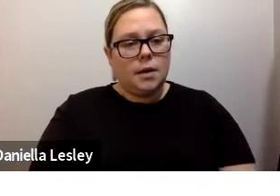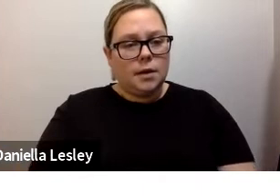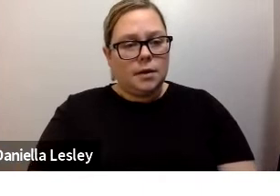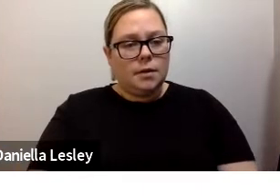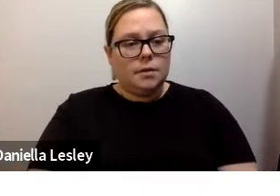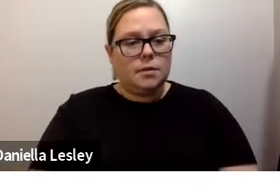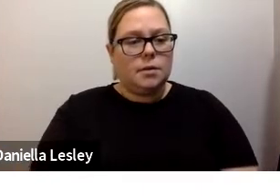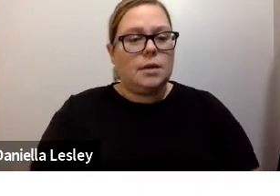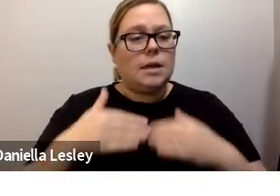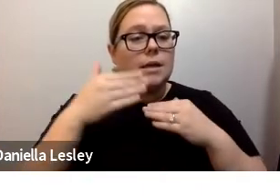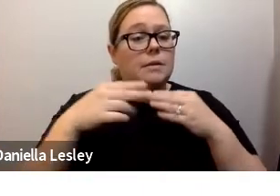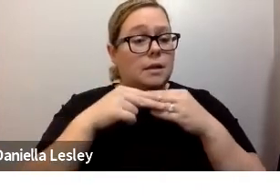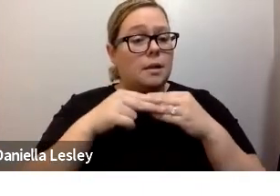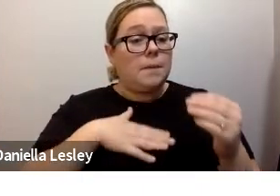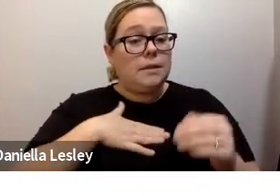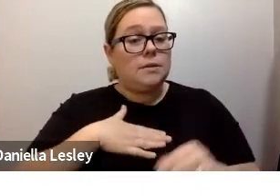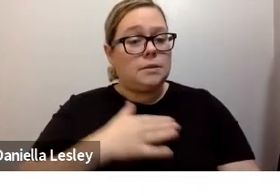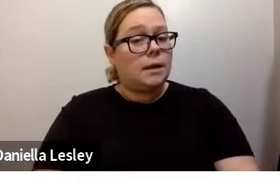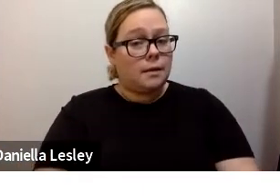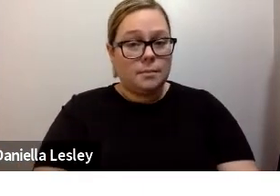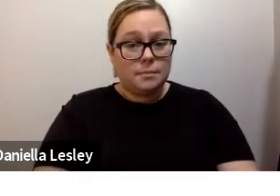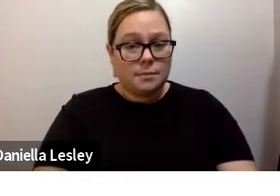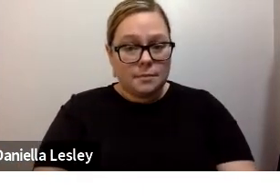Next slide, please.